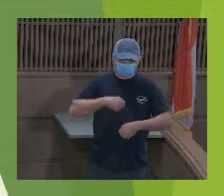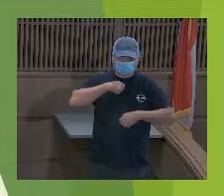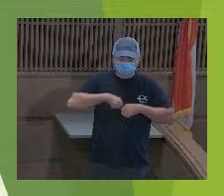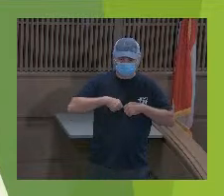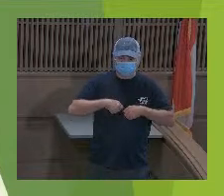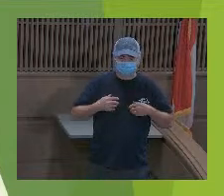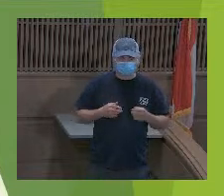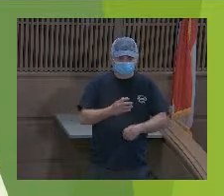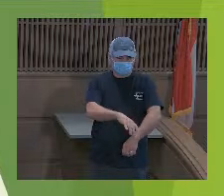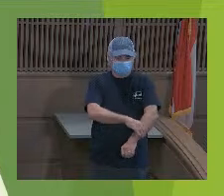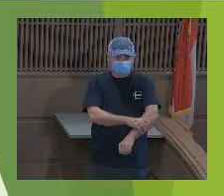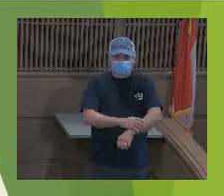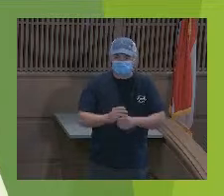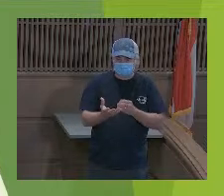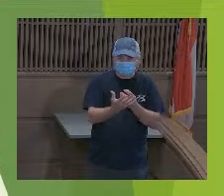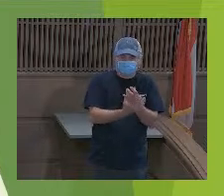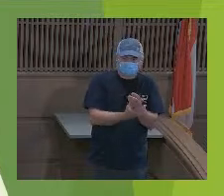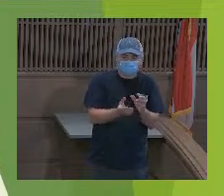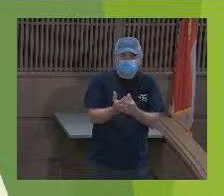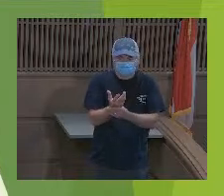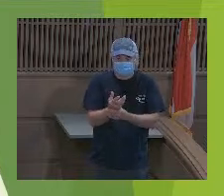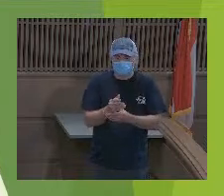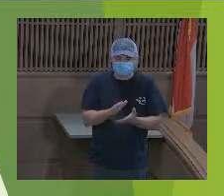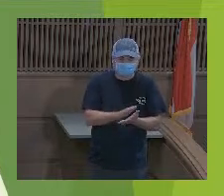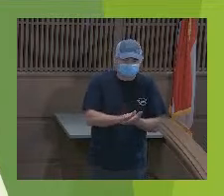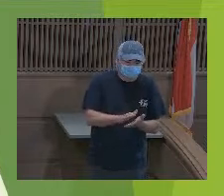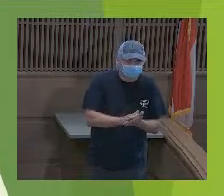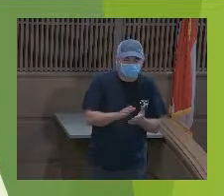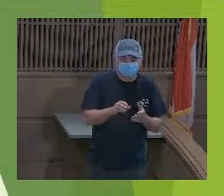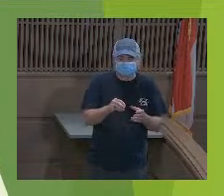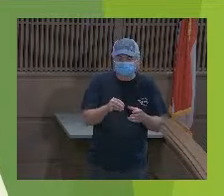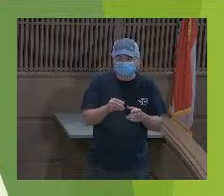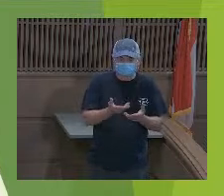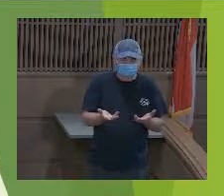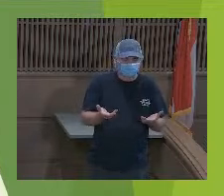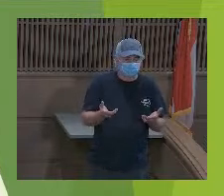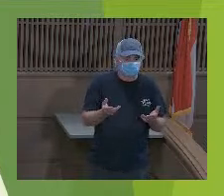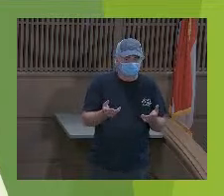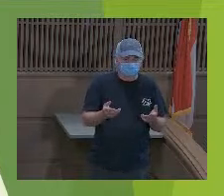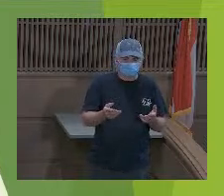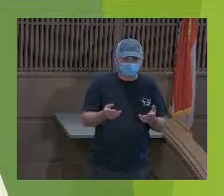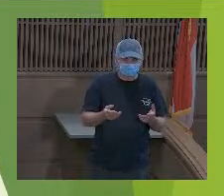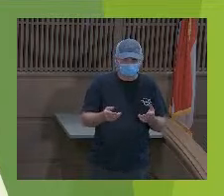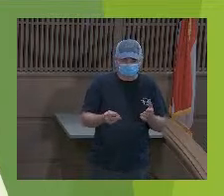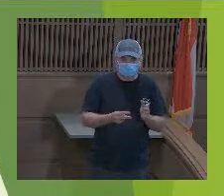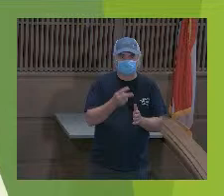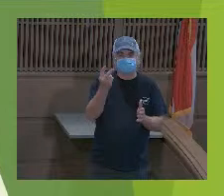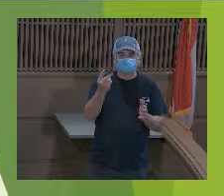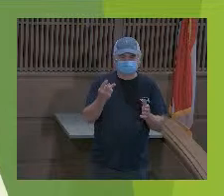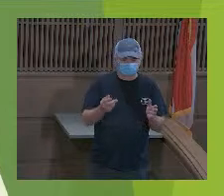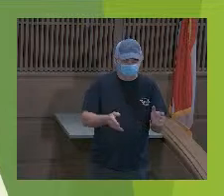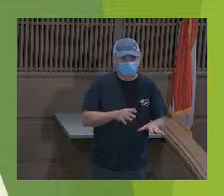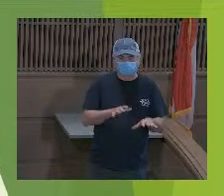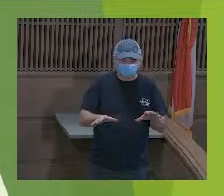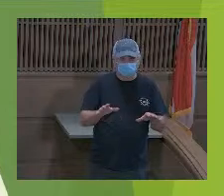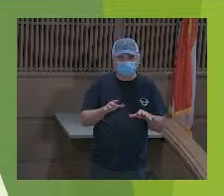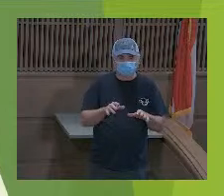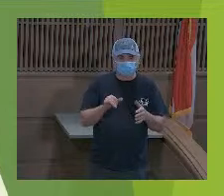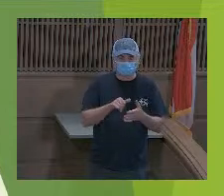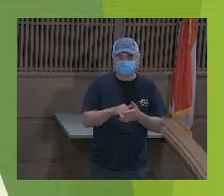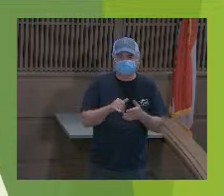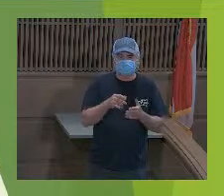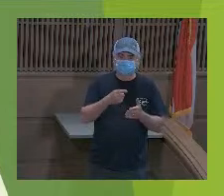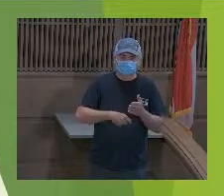cabin, cleaning the interior of a patrol car. This requires a great deal of